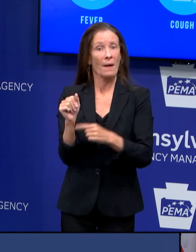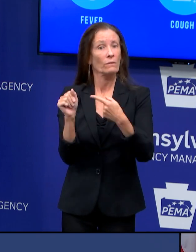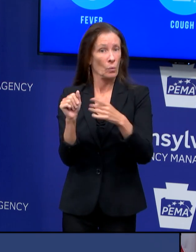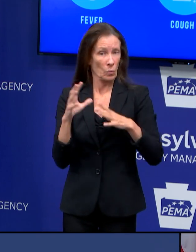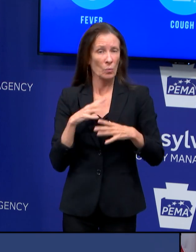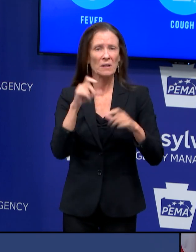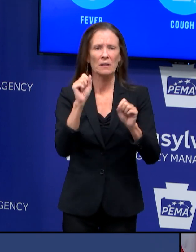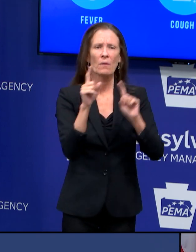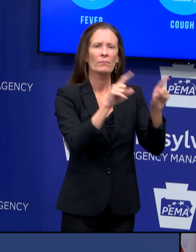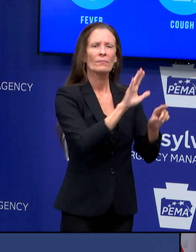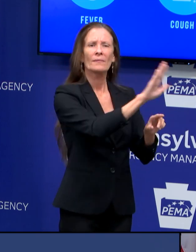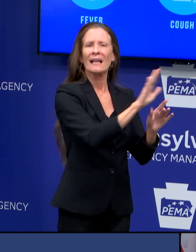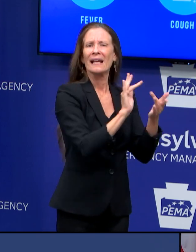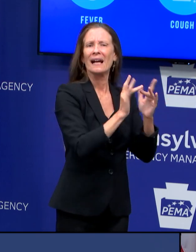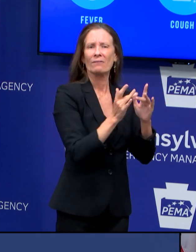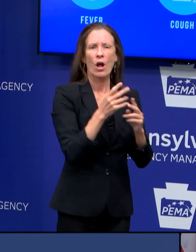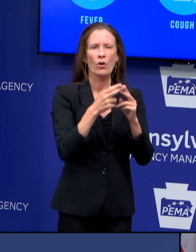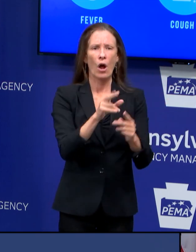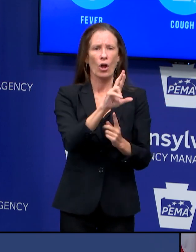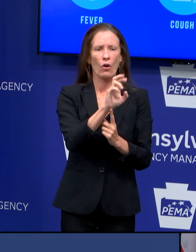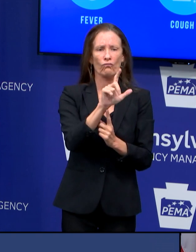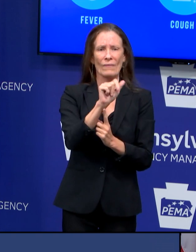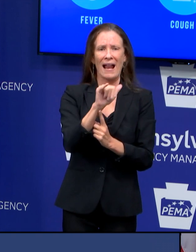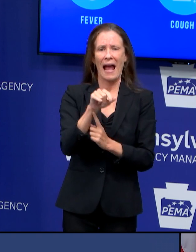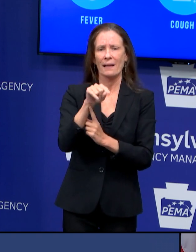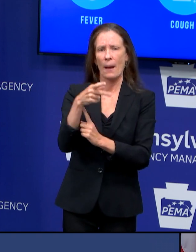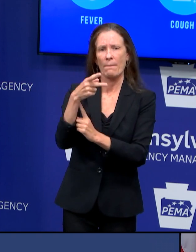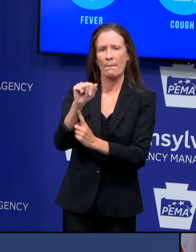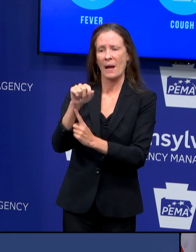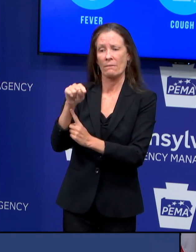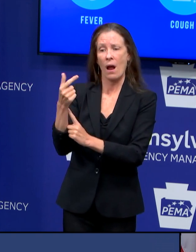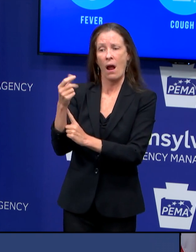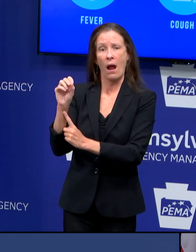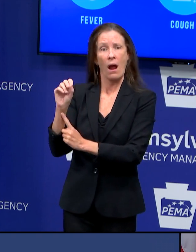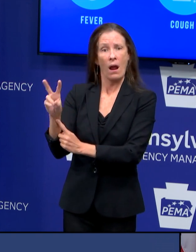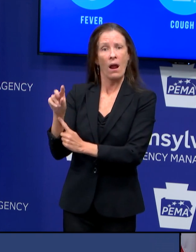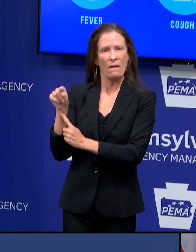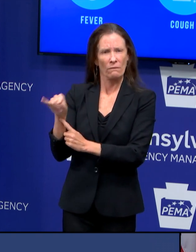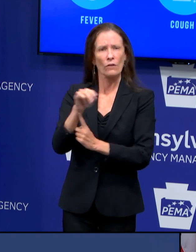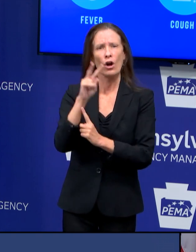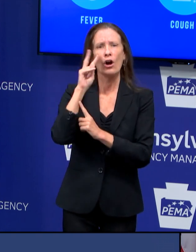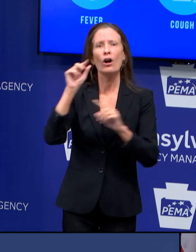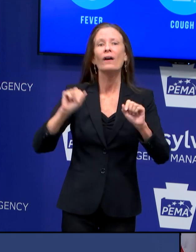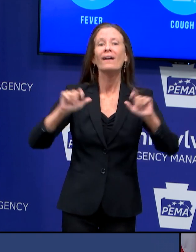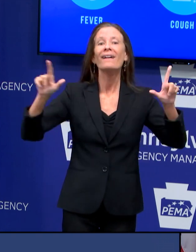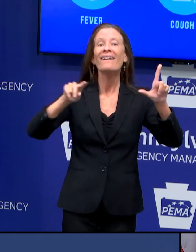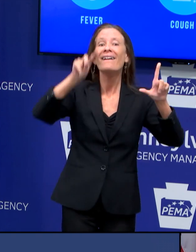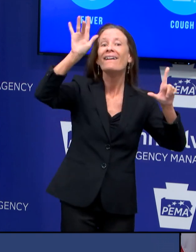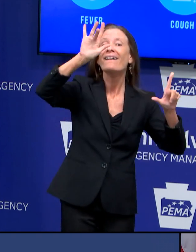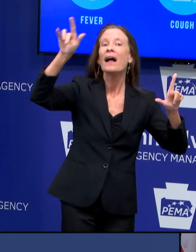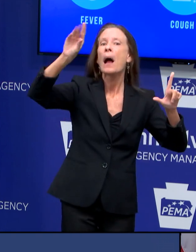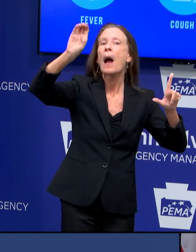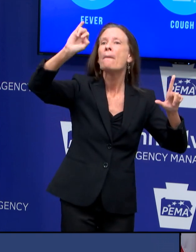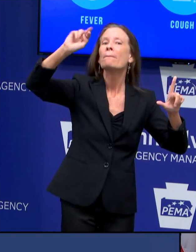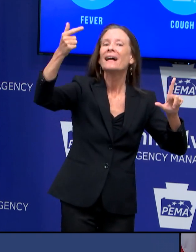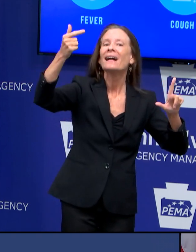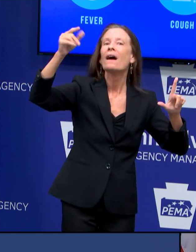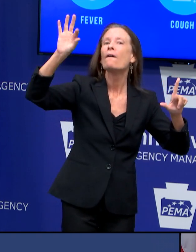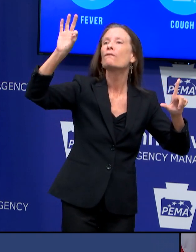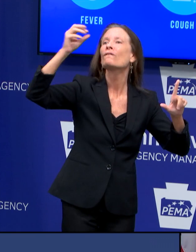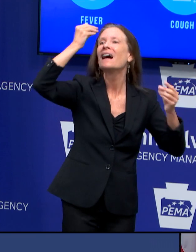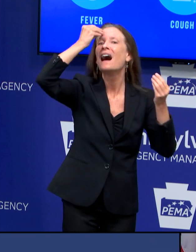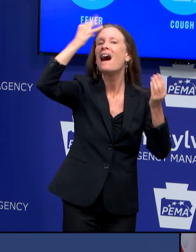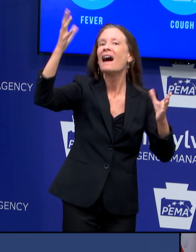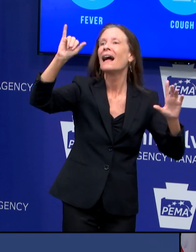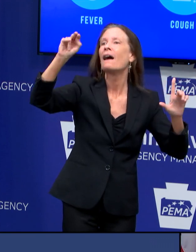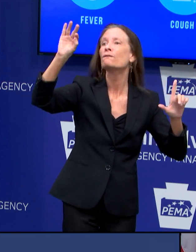ready.pa.gov under the Be Informed tab at the top of the page. Keep in mind you should never have to pay for weather alerts, other than the data text